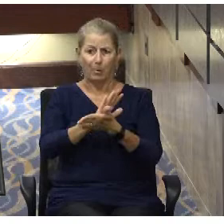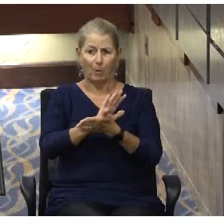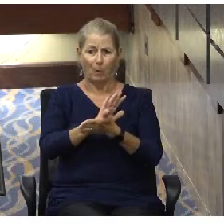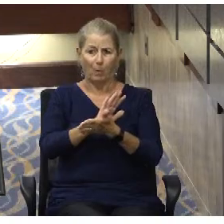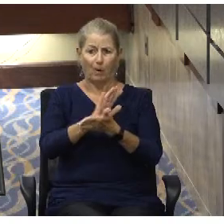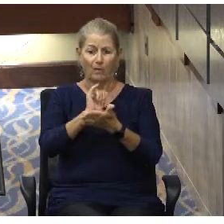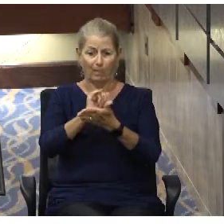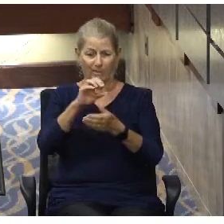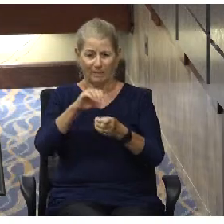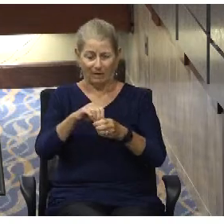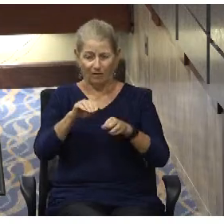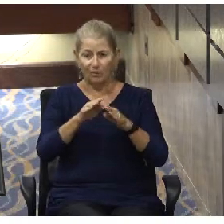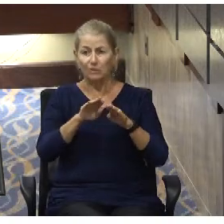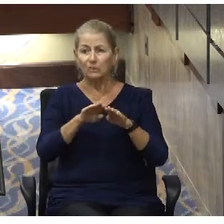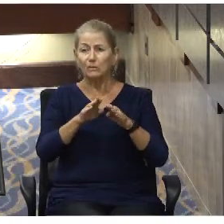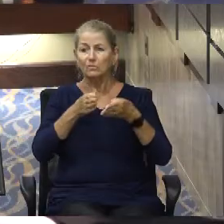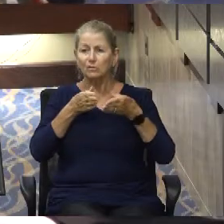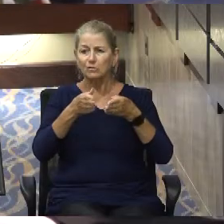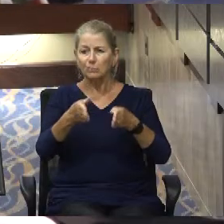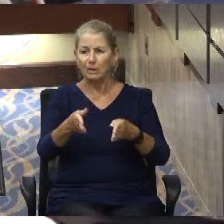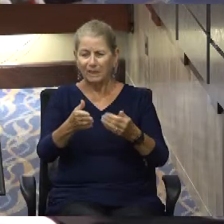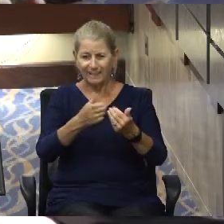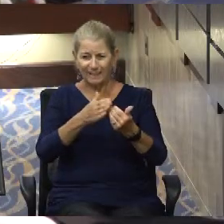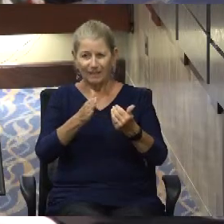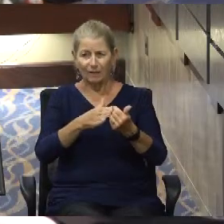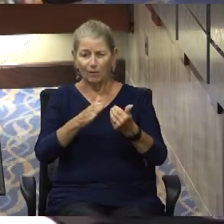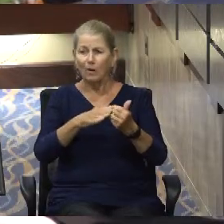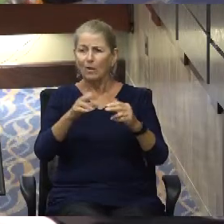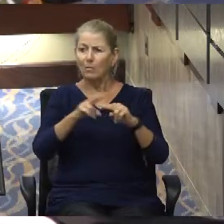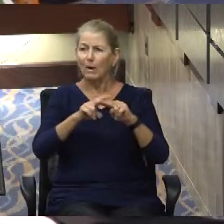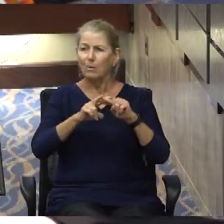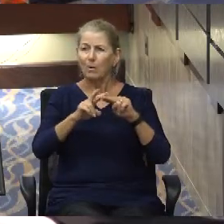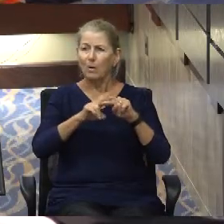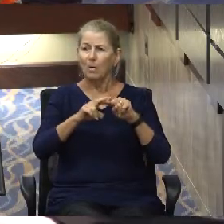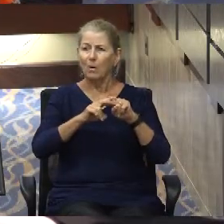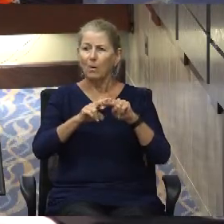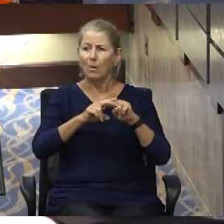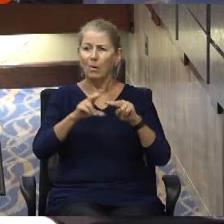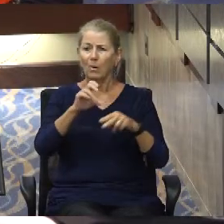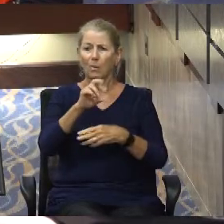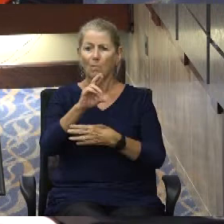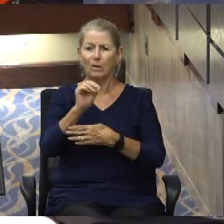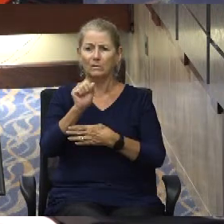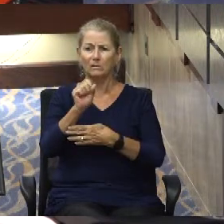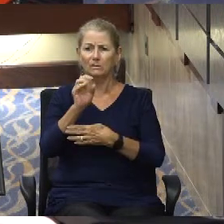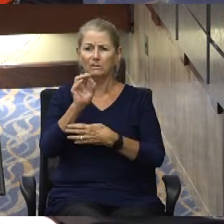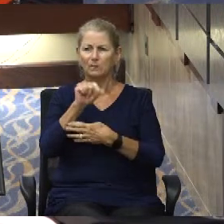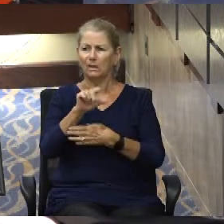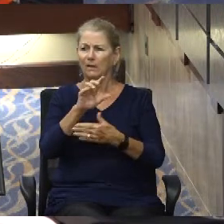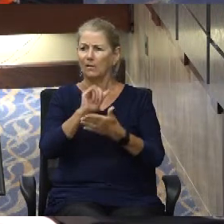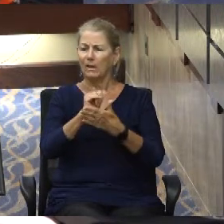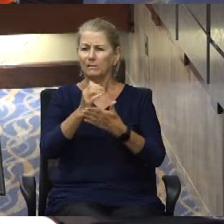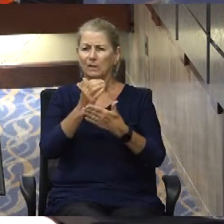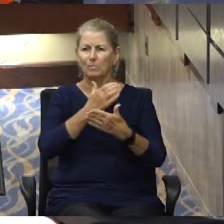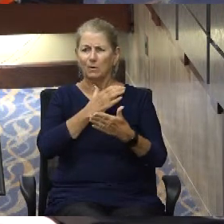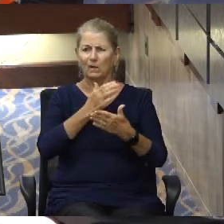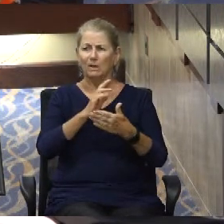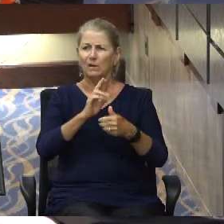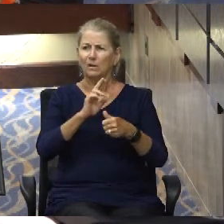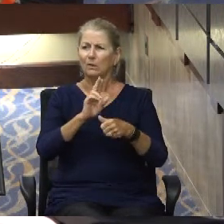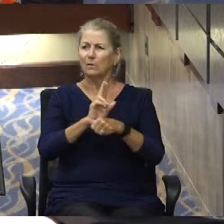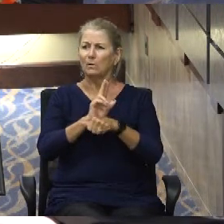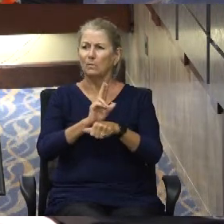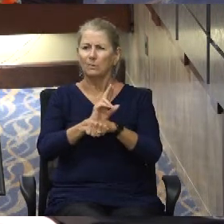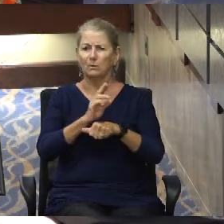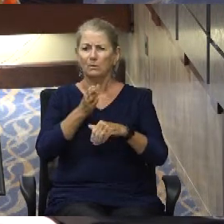was in the street in the vicinity of the railroad crossing, and it's creosoted wood, and what it was used for is